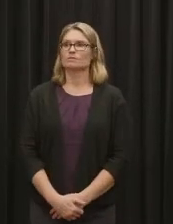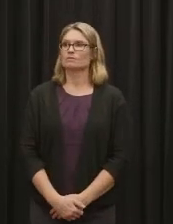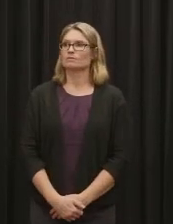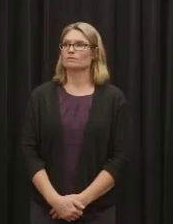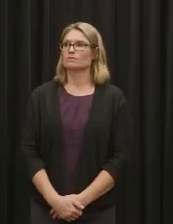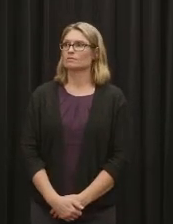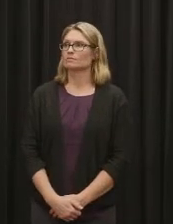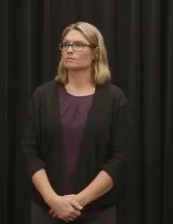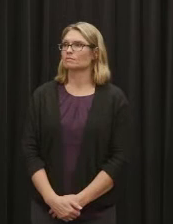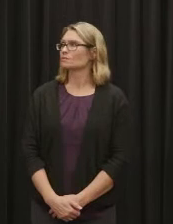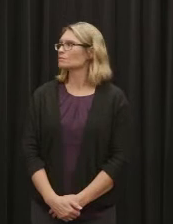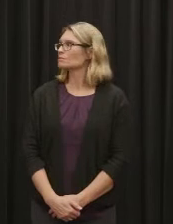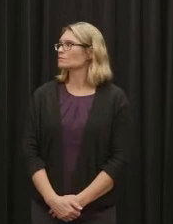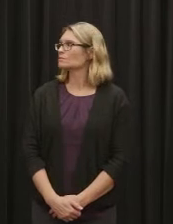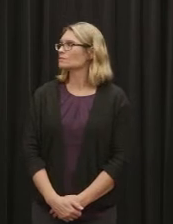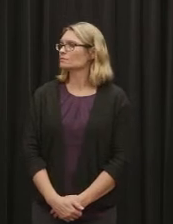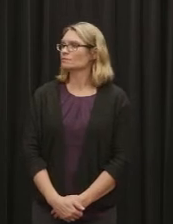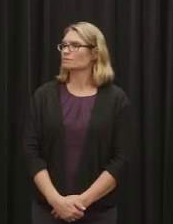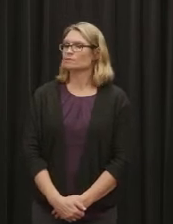You got two, right?